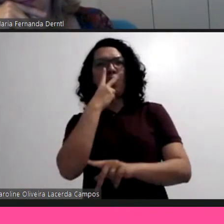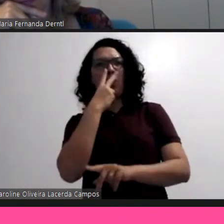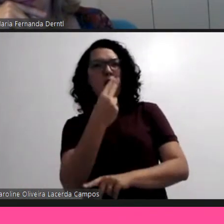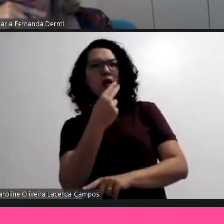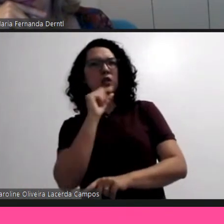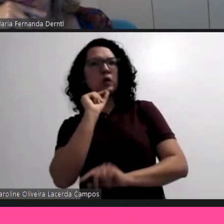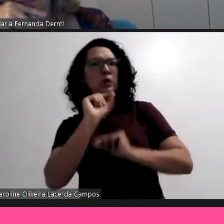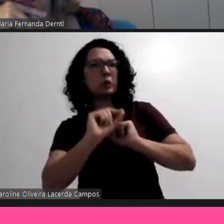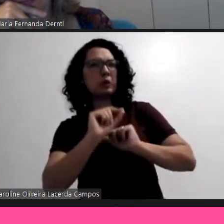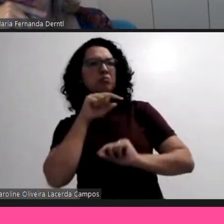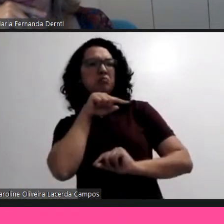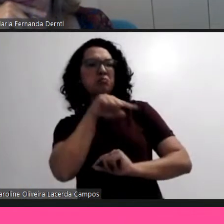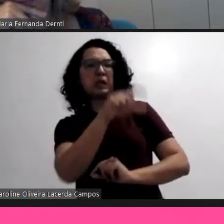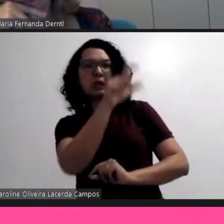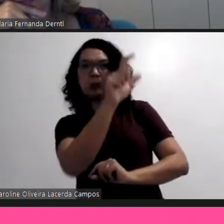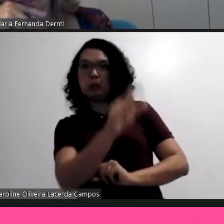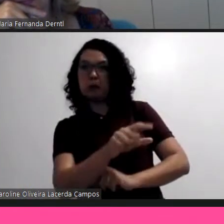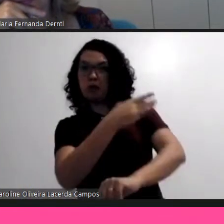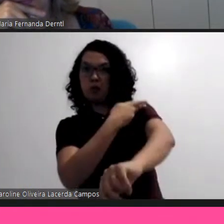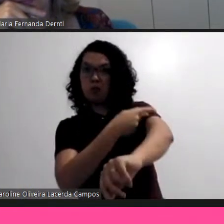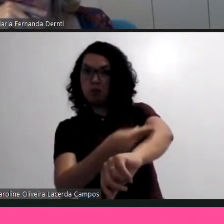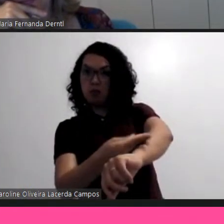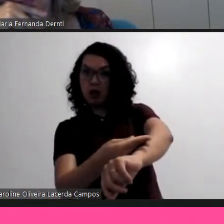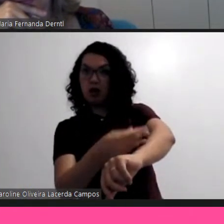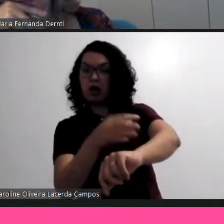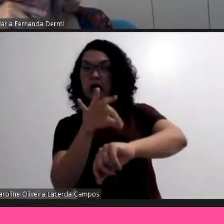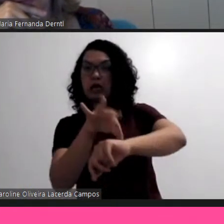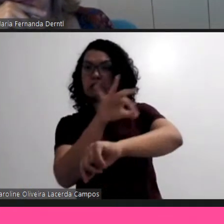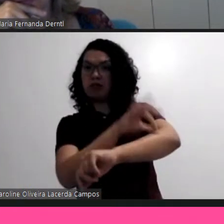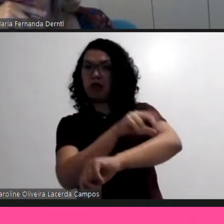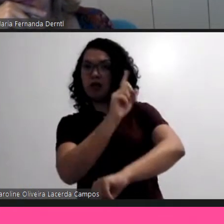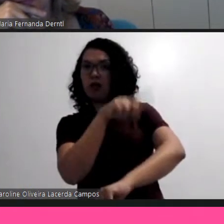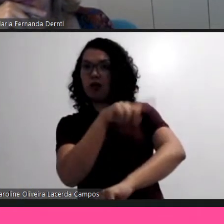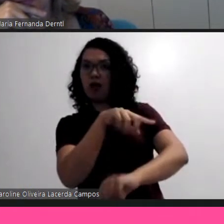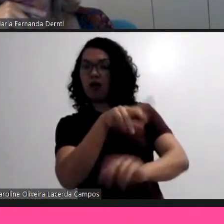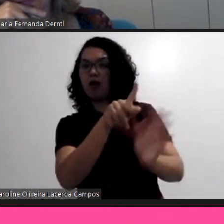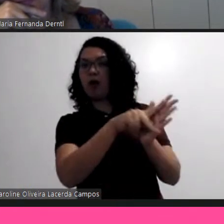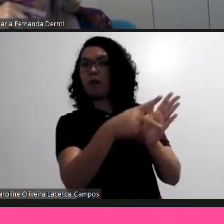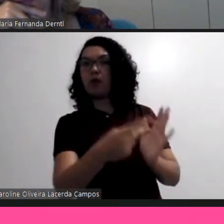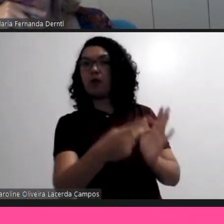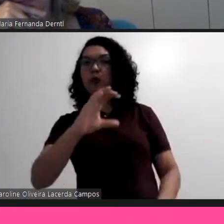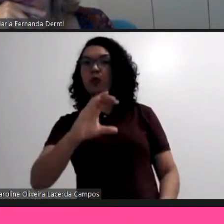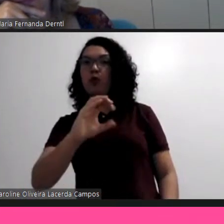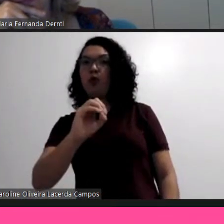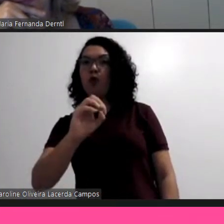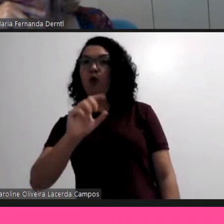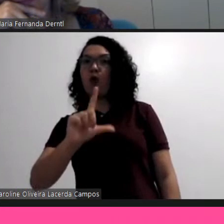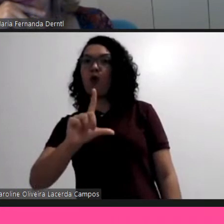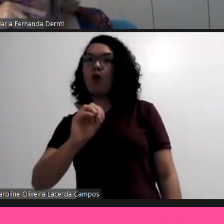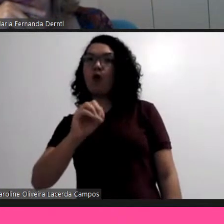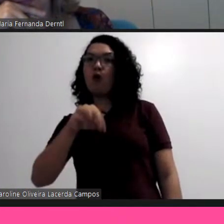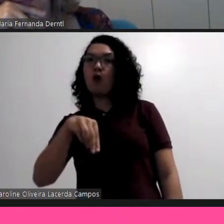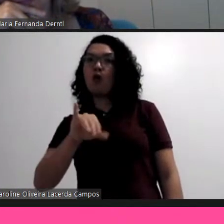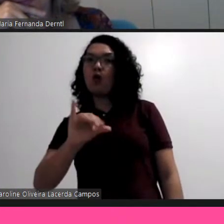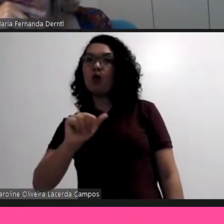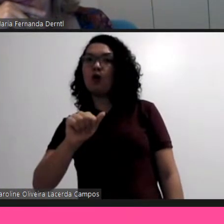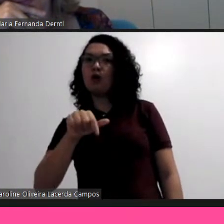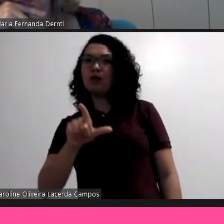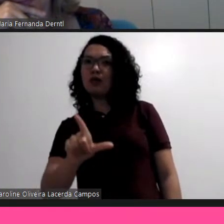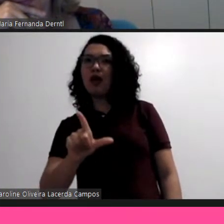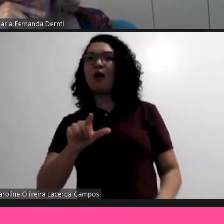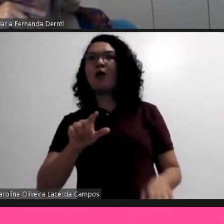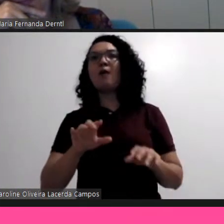also something that's very problematic. But still, there was a great passion for Africa at that time, and it